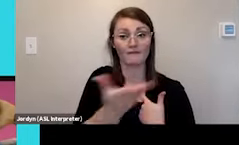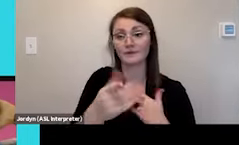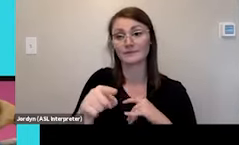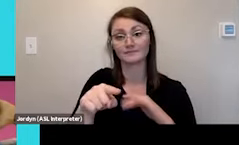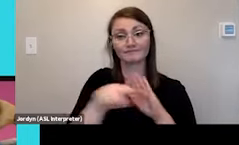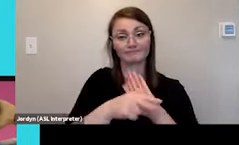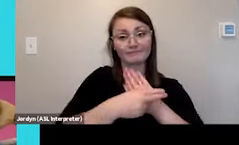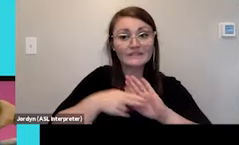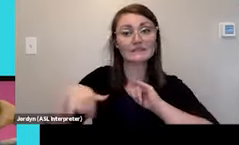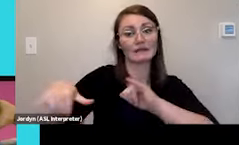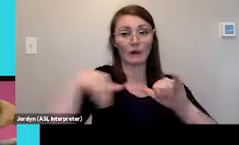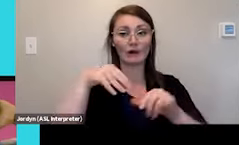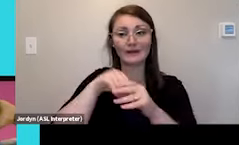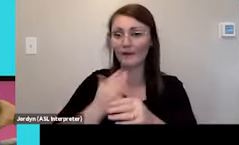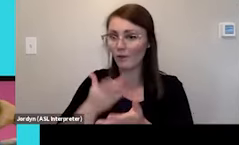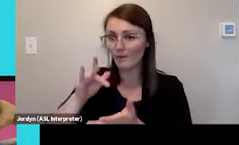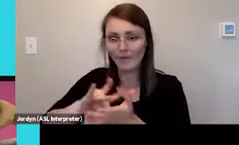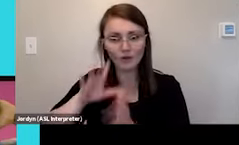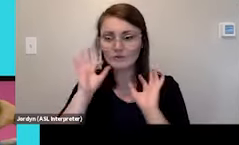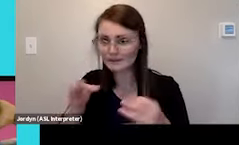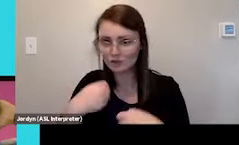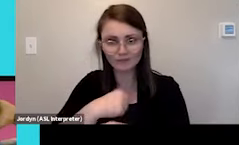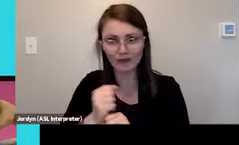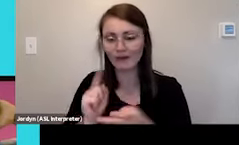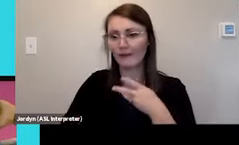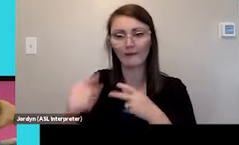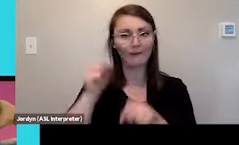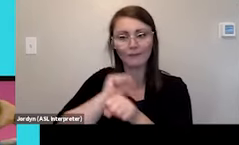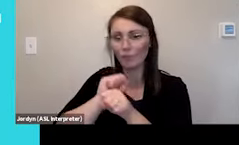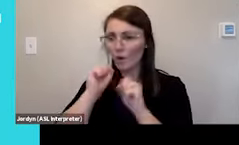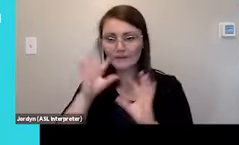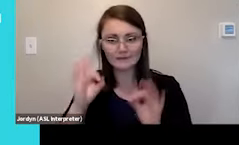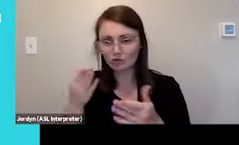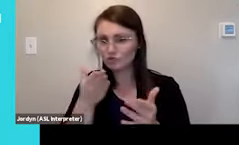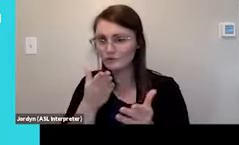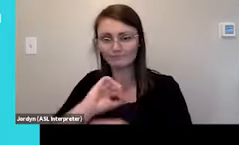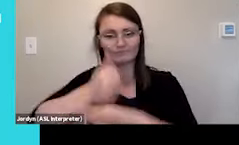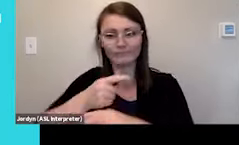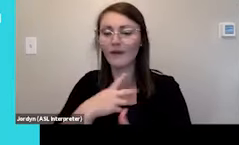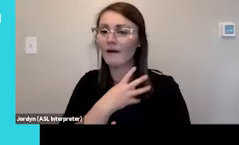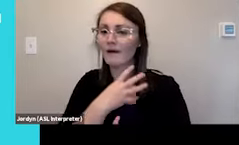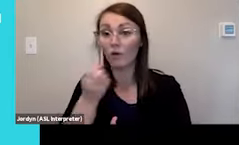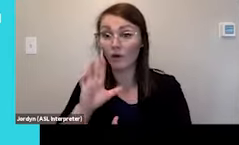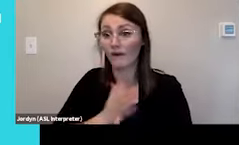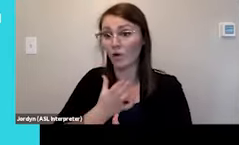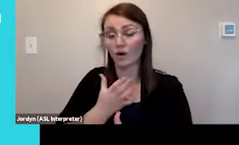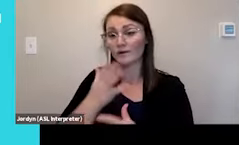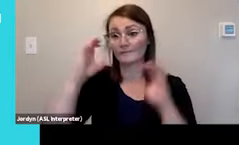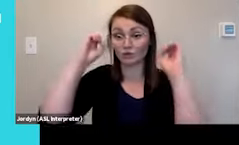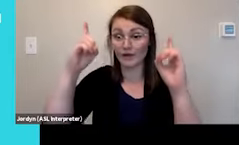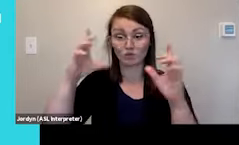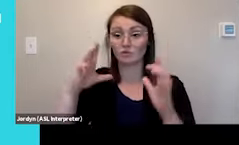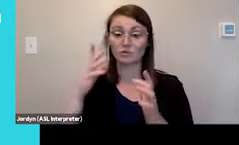medical decision-making, our employment decision-making, our education leadership at all. And just look at the facts. If